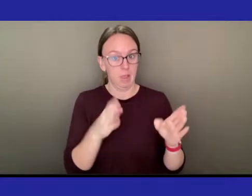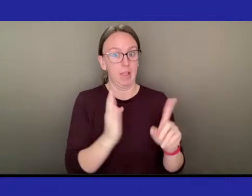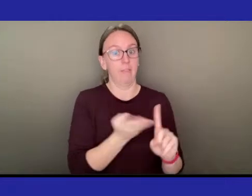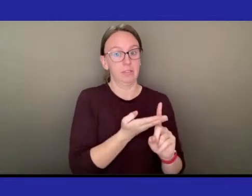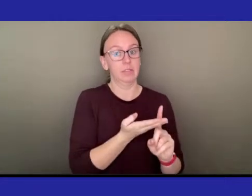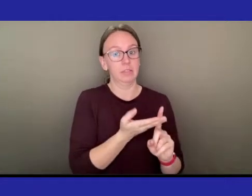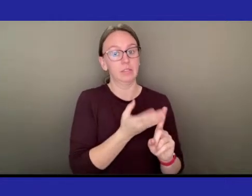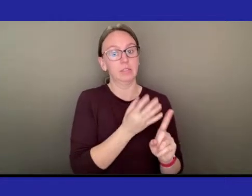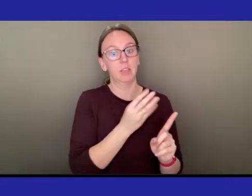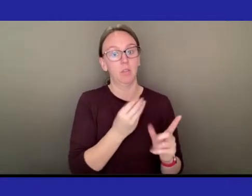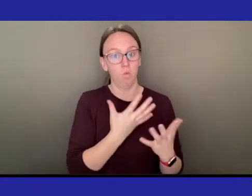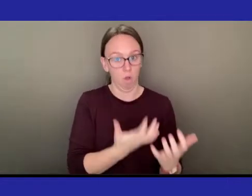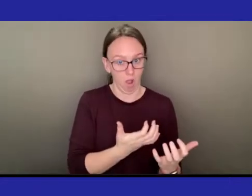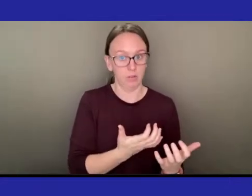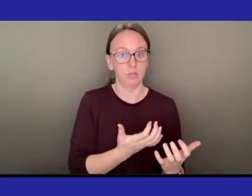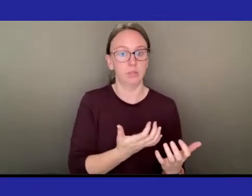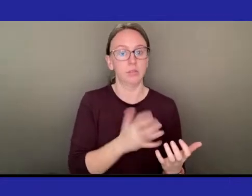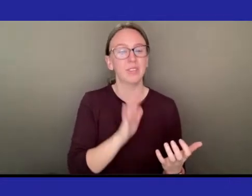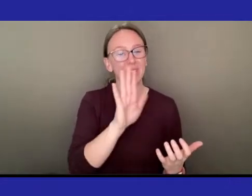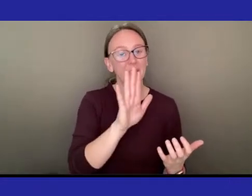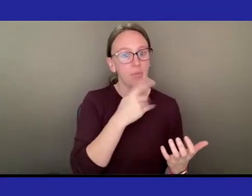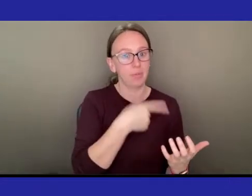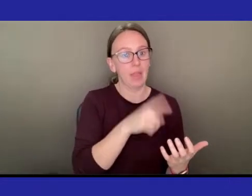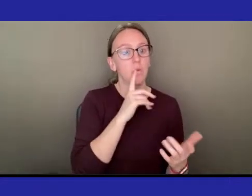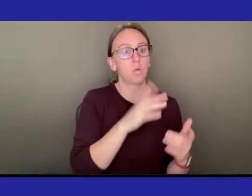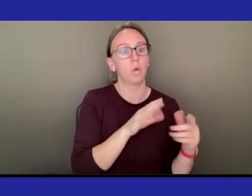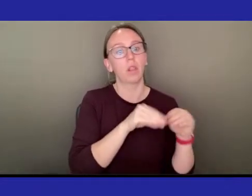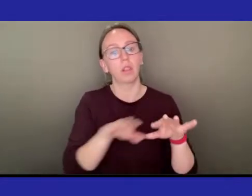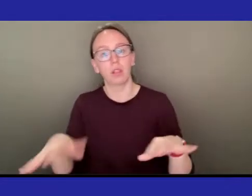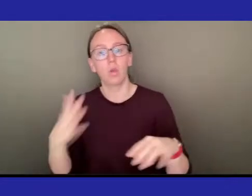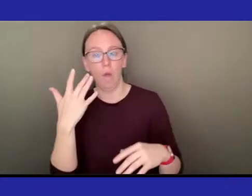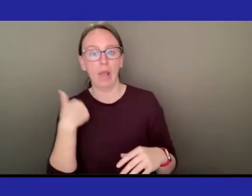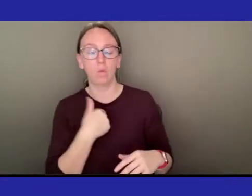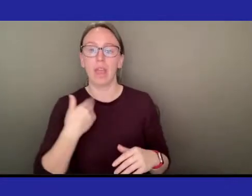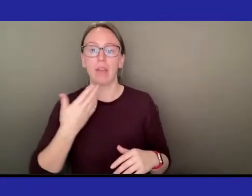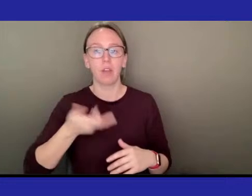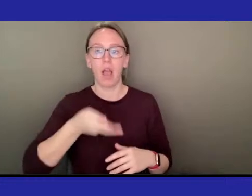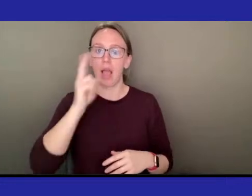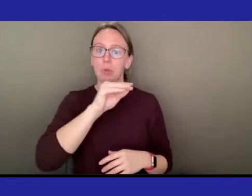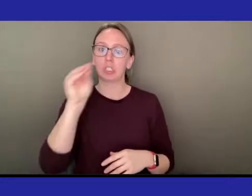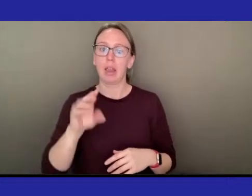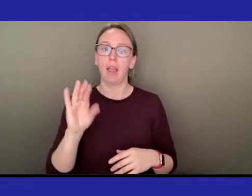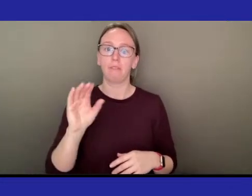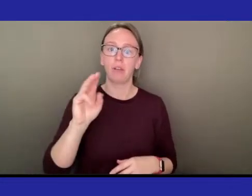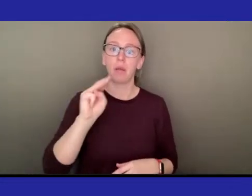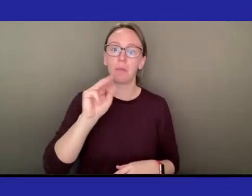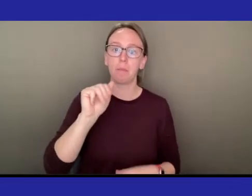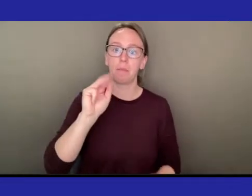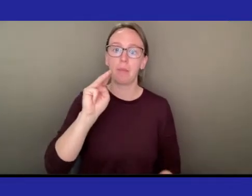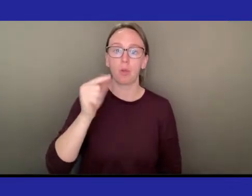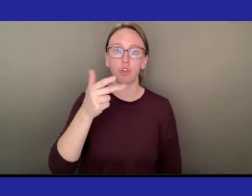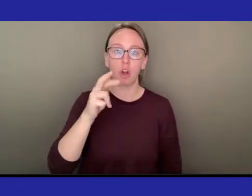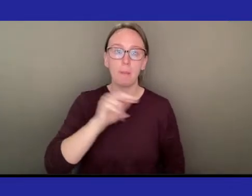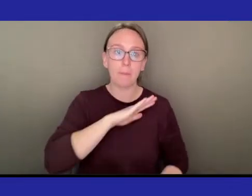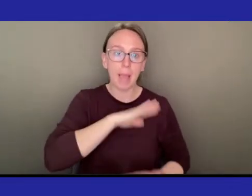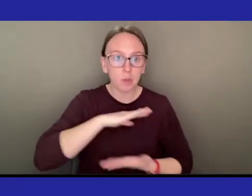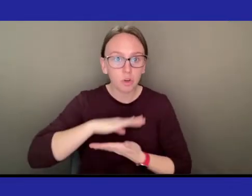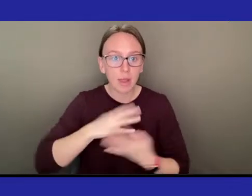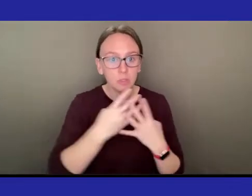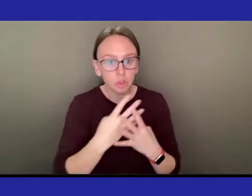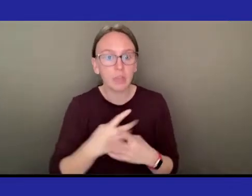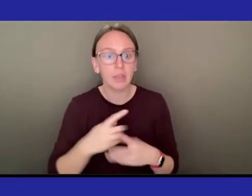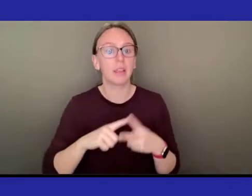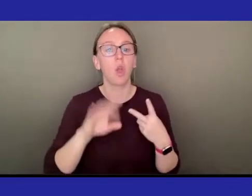of mammogram screening and of colon cancer screening, much higher than this. And it mostly reflects that